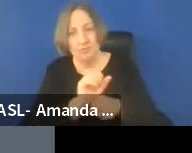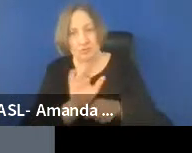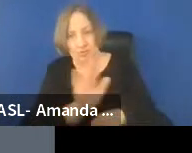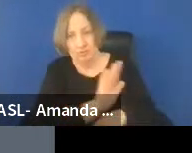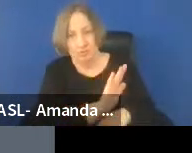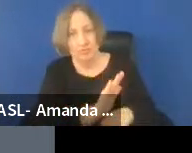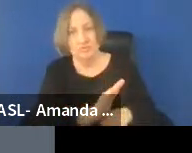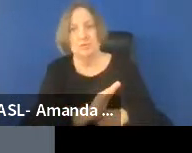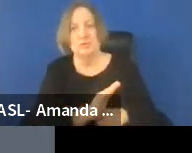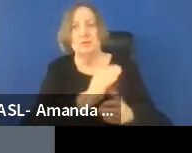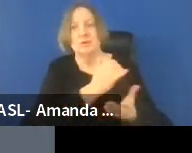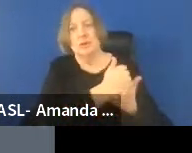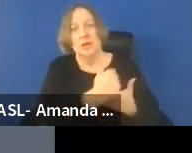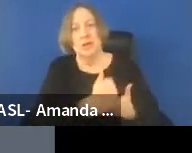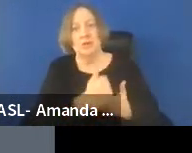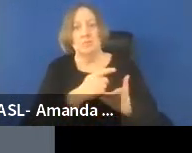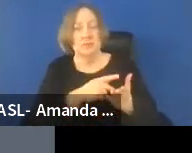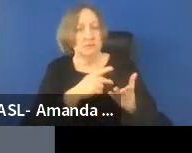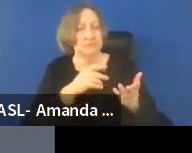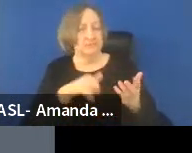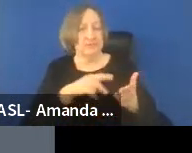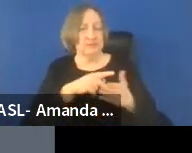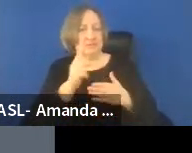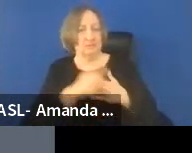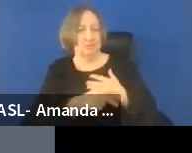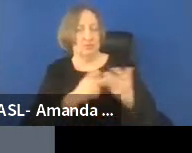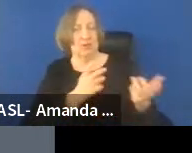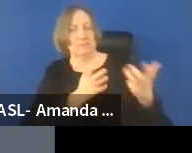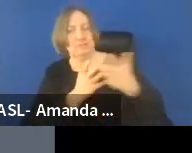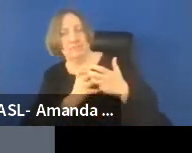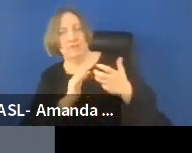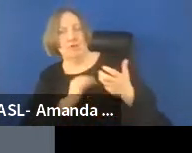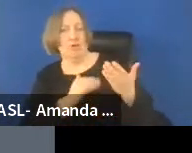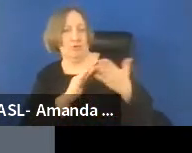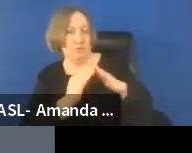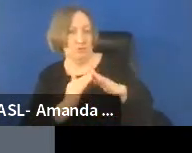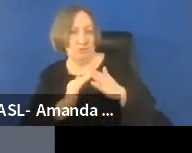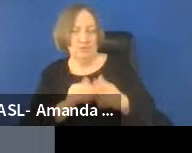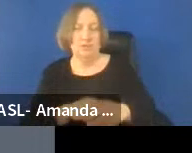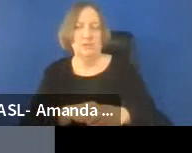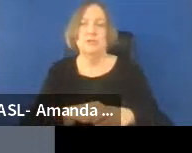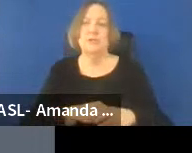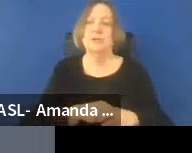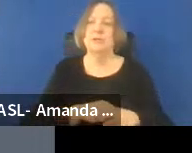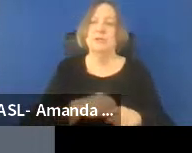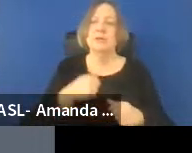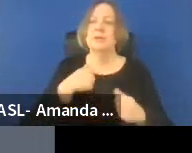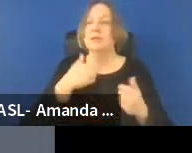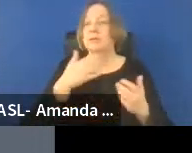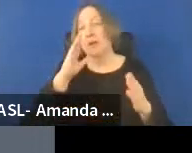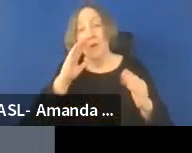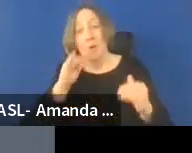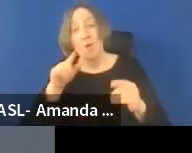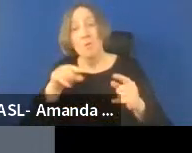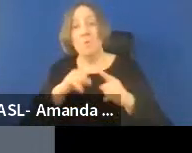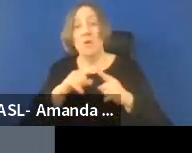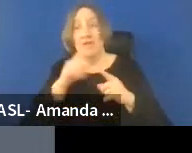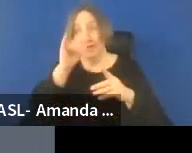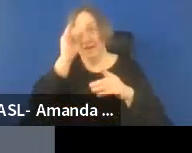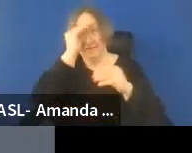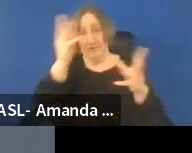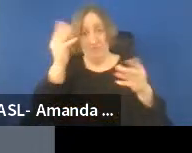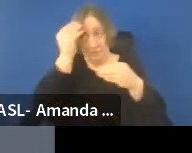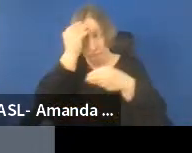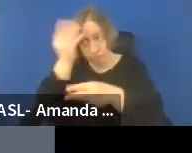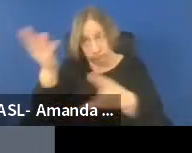in bringing this programming to us and tailoring it for our communities. And I'm hopeful that once we're able to get this information